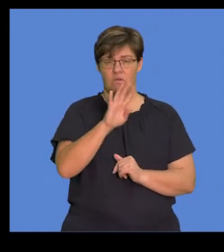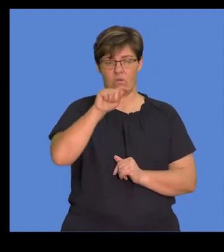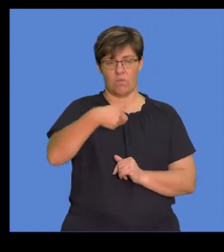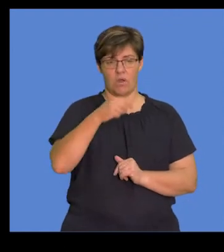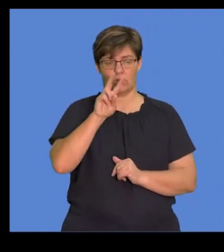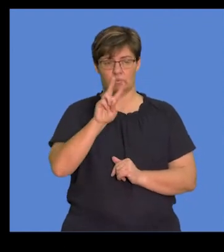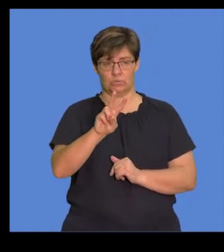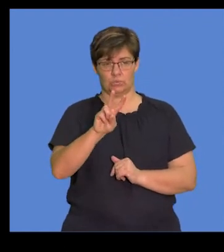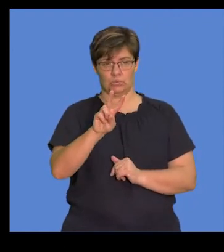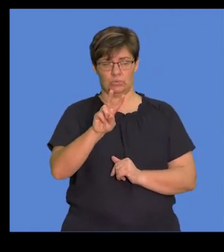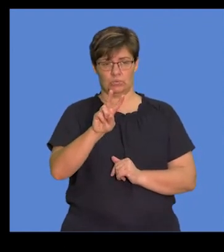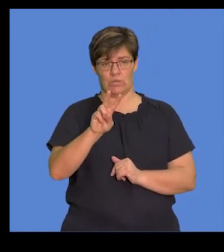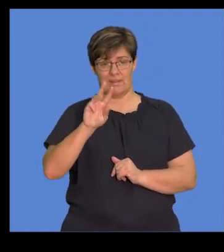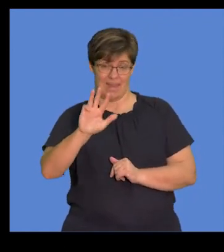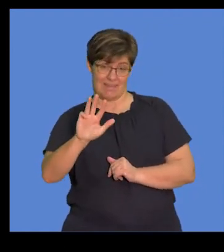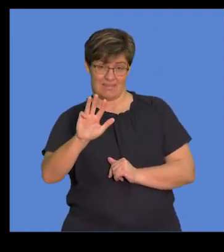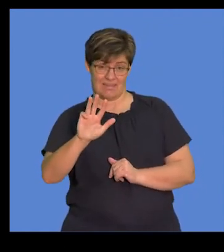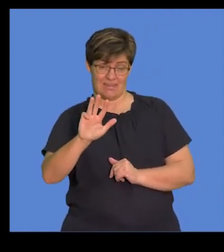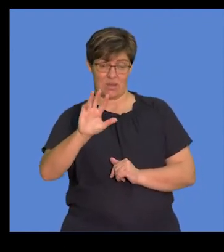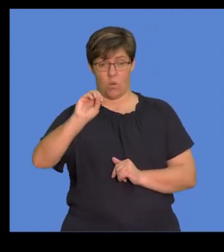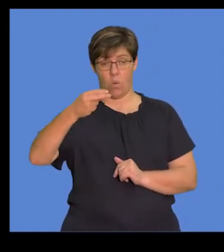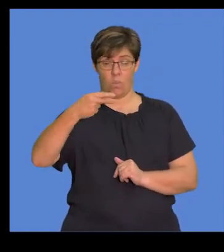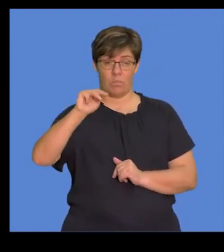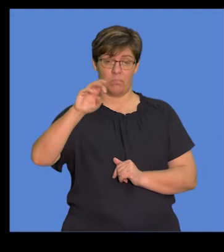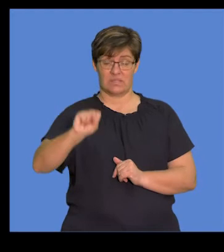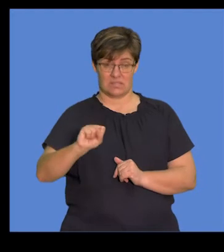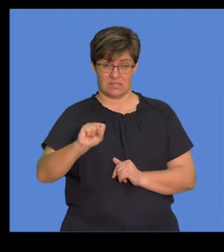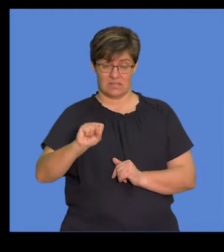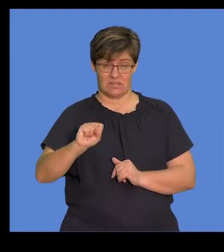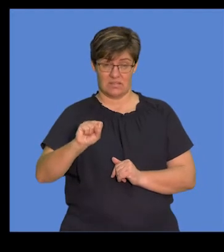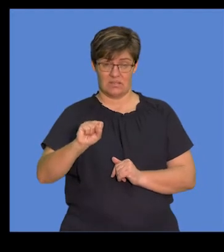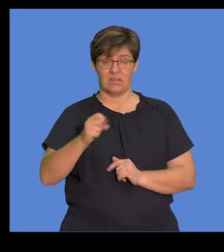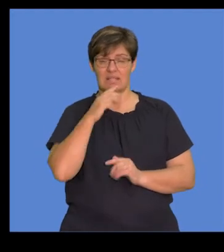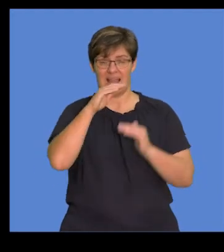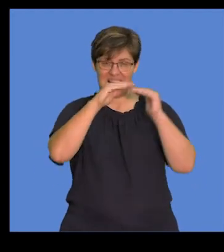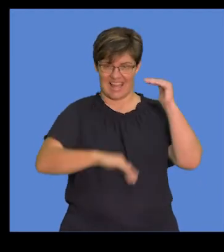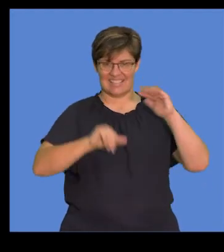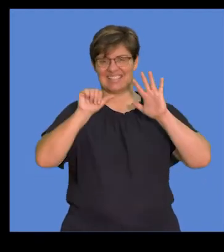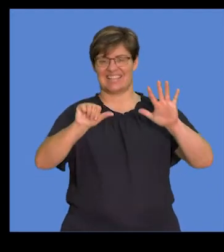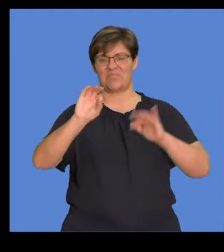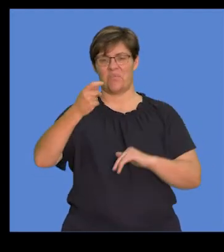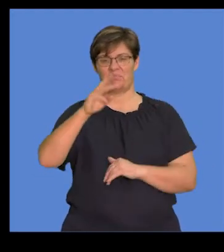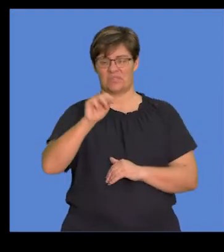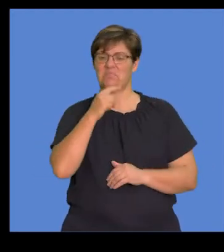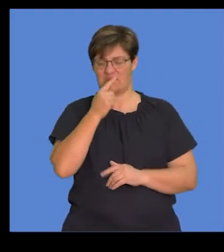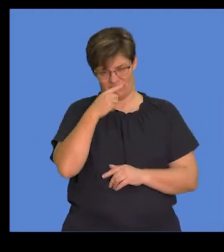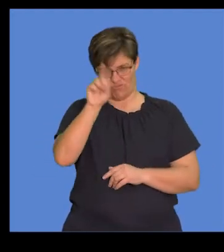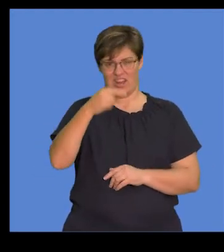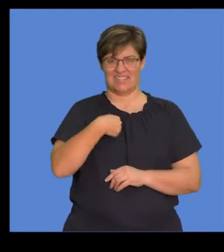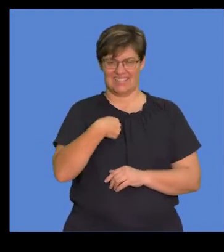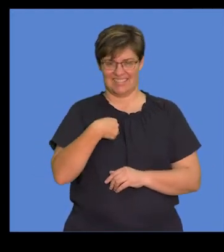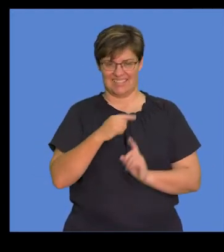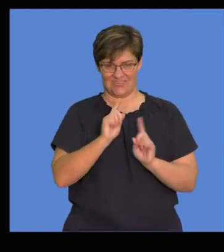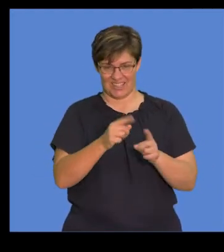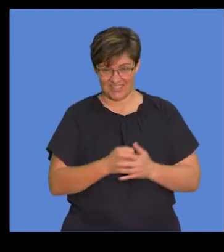us 4,29 ohms. And 4,29 ohms is actually less than 6 ohms, which